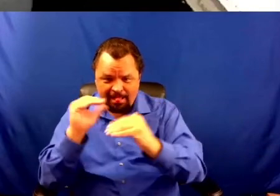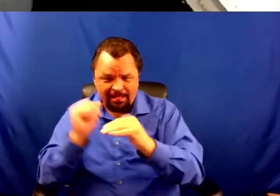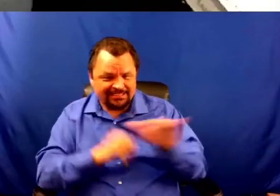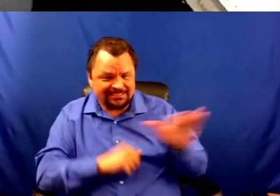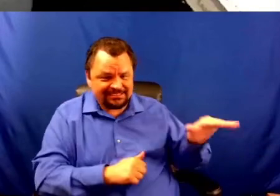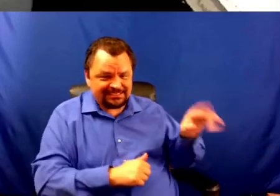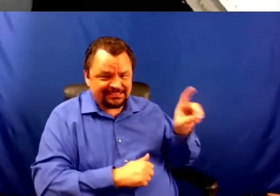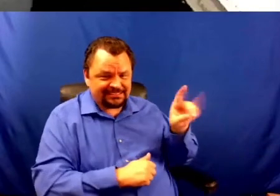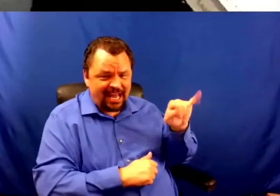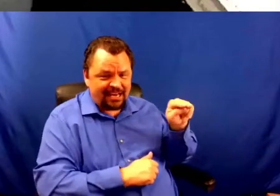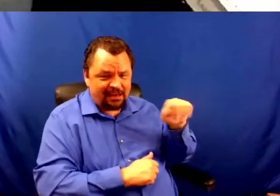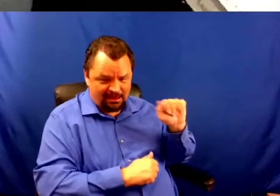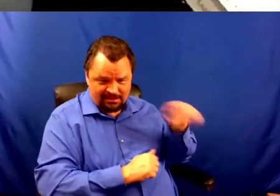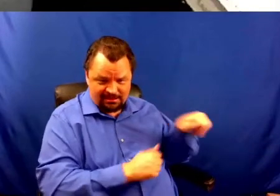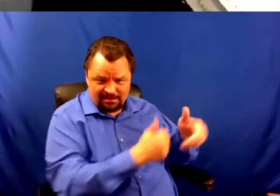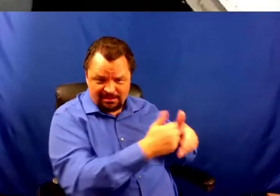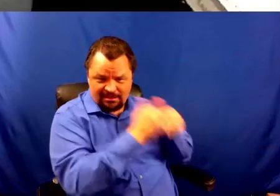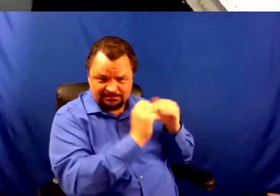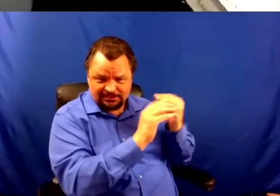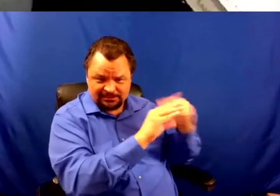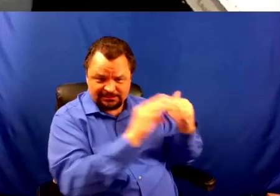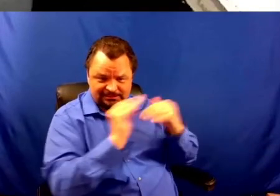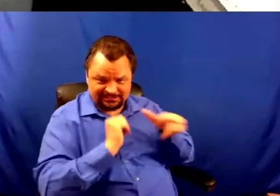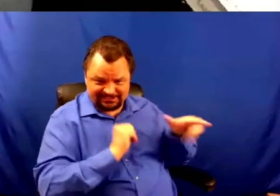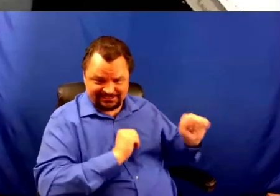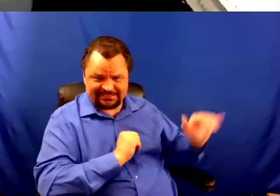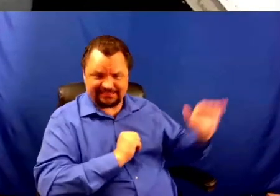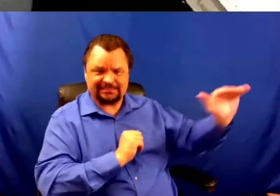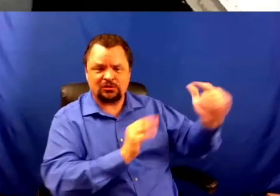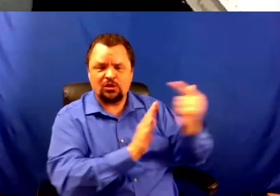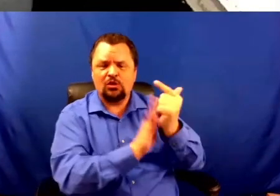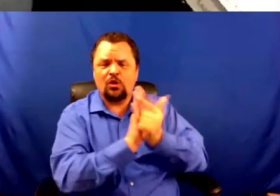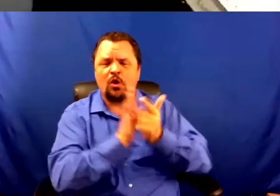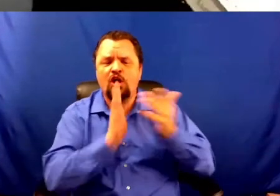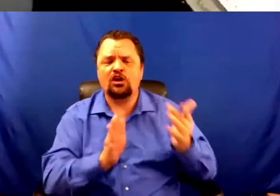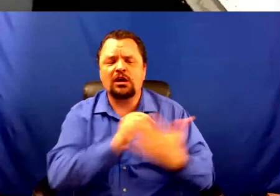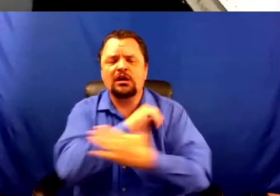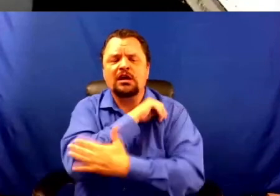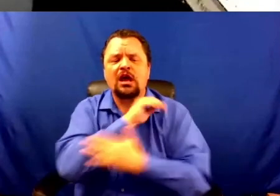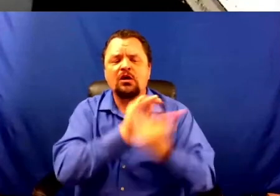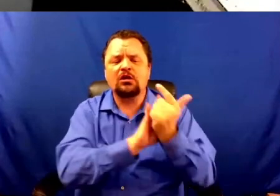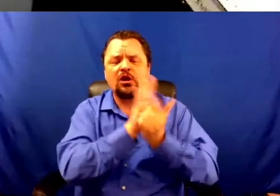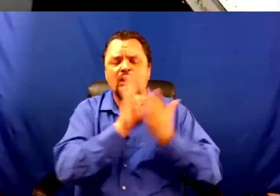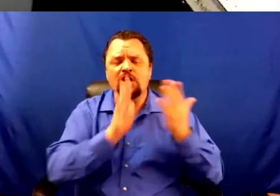out here. County attorney. County attorney, we want to stay out of jail.